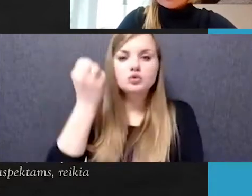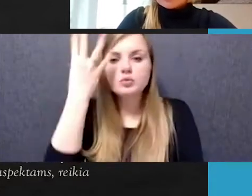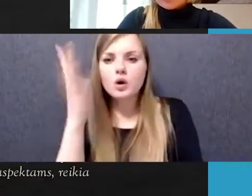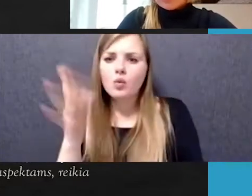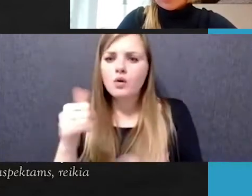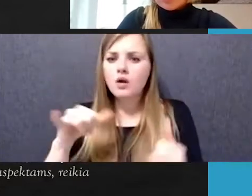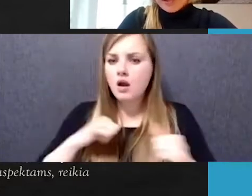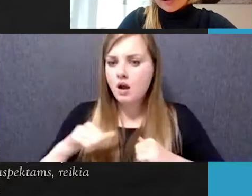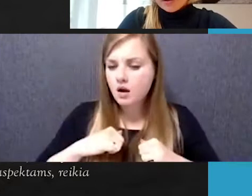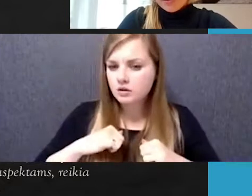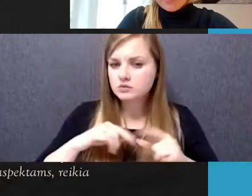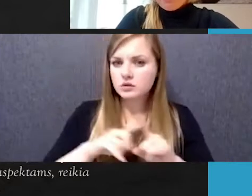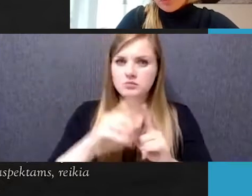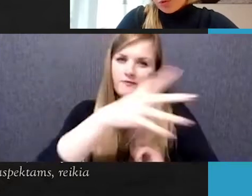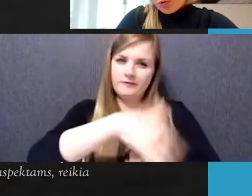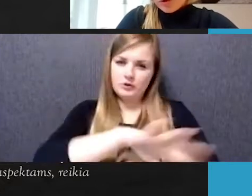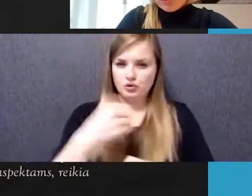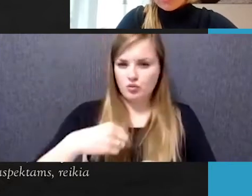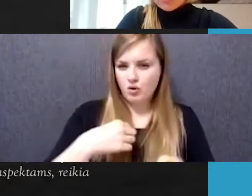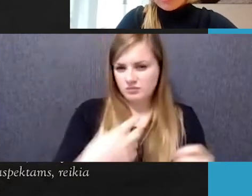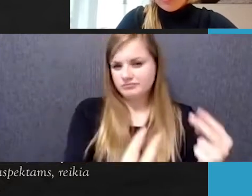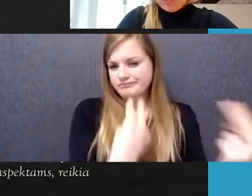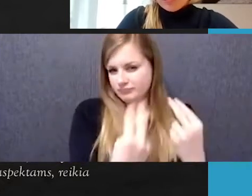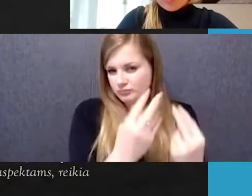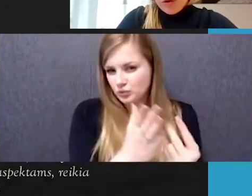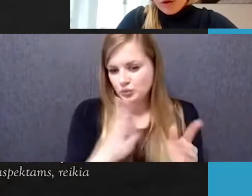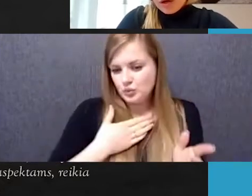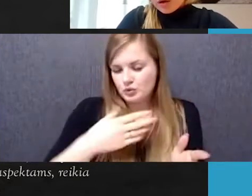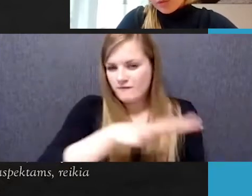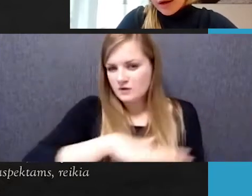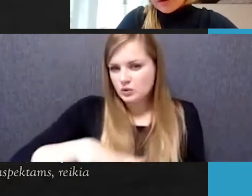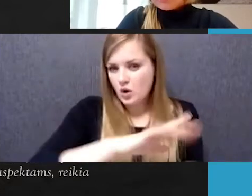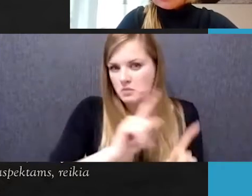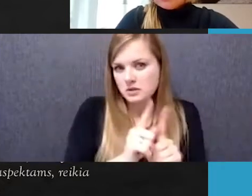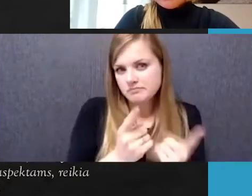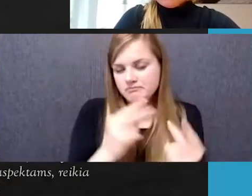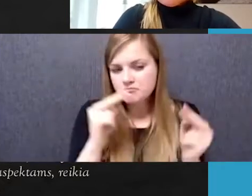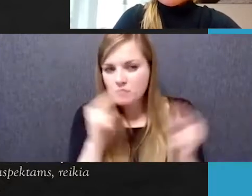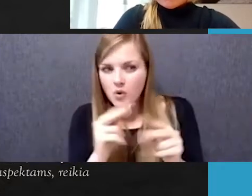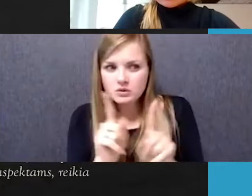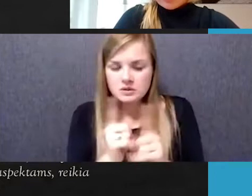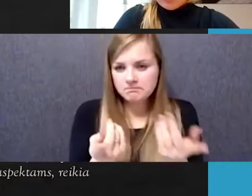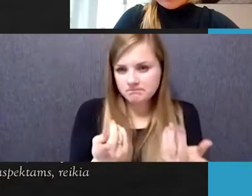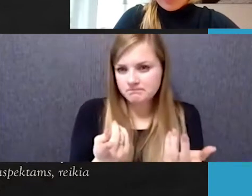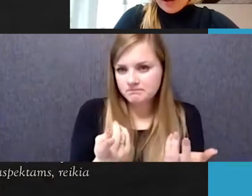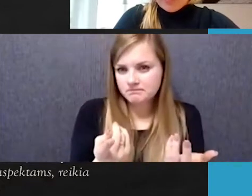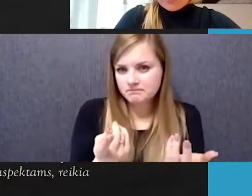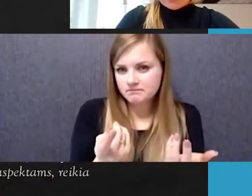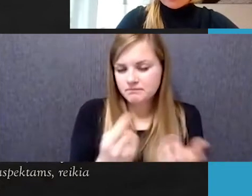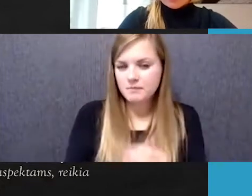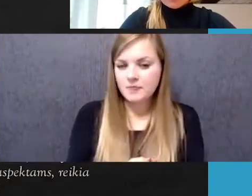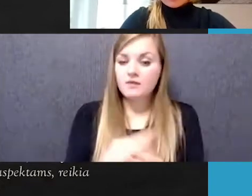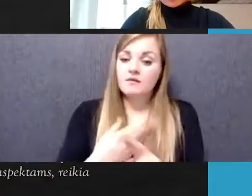men who publicized this photograph, they didn't realize that